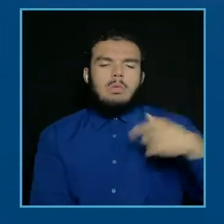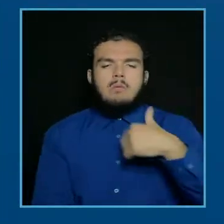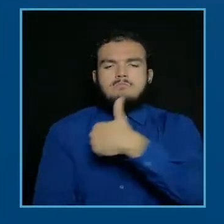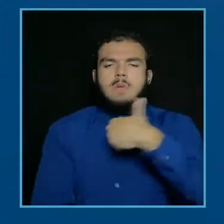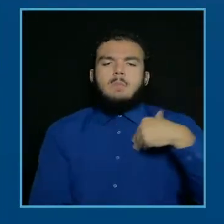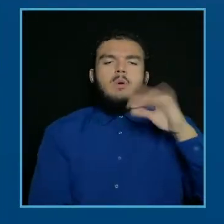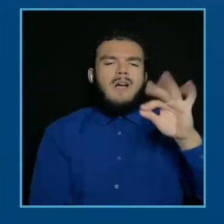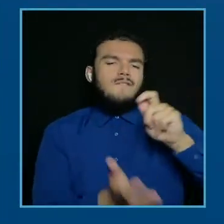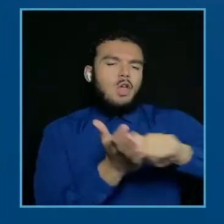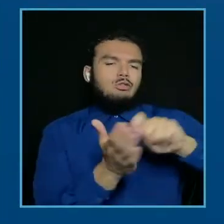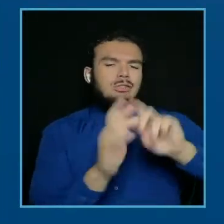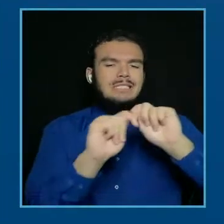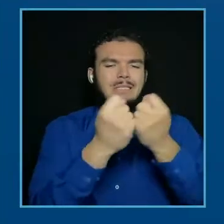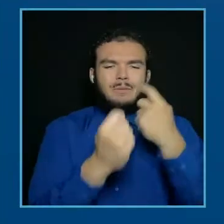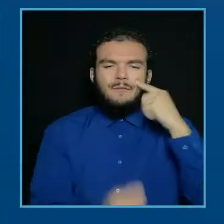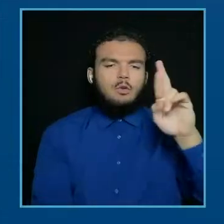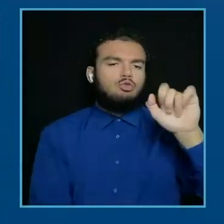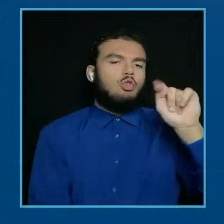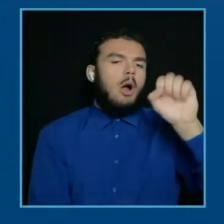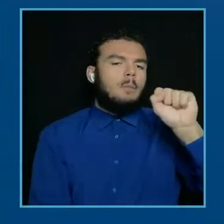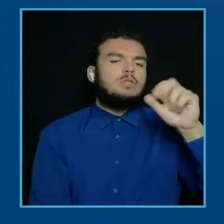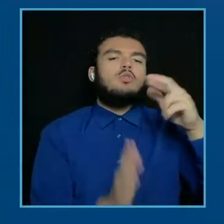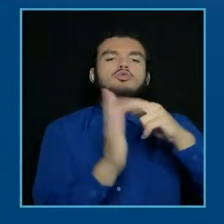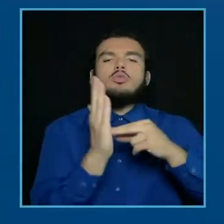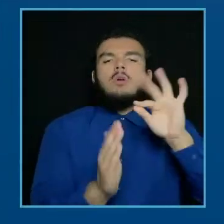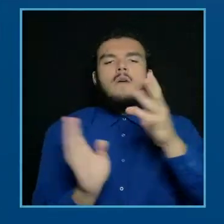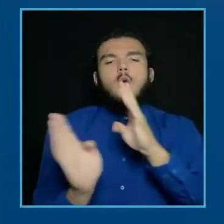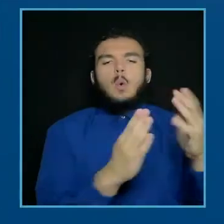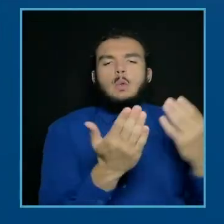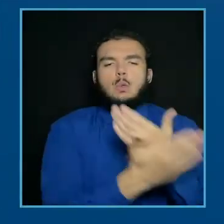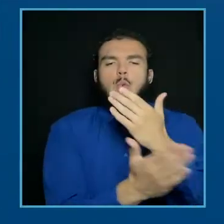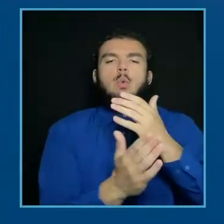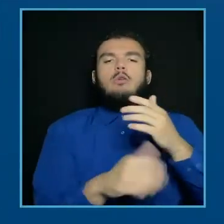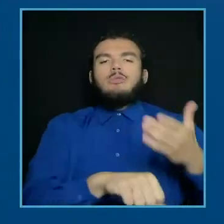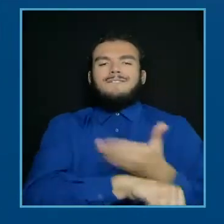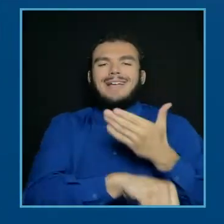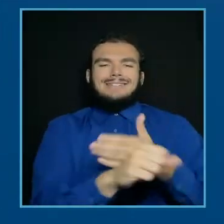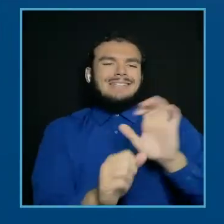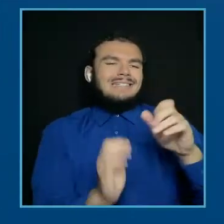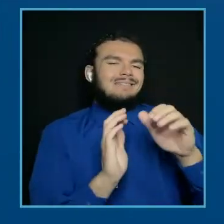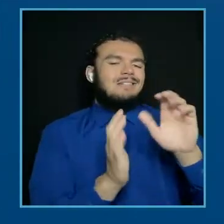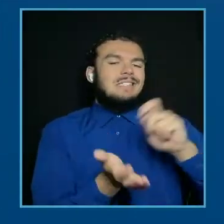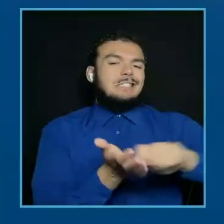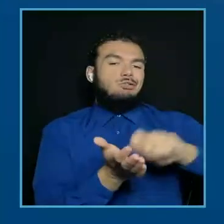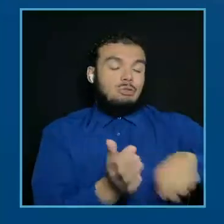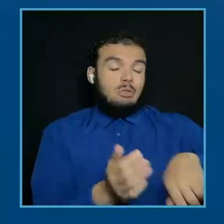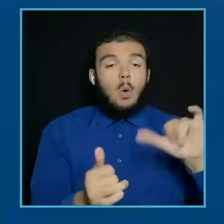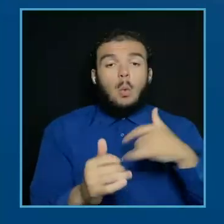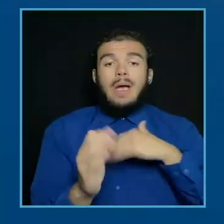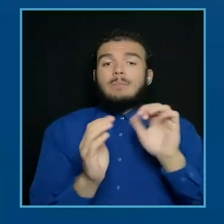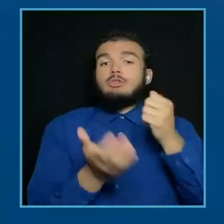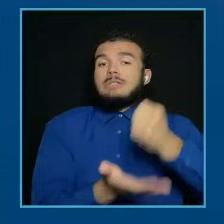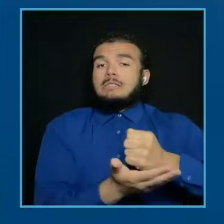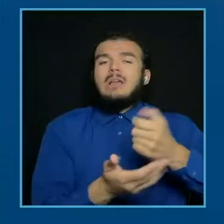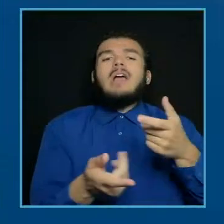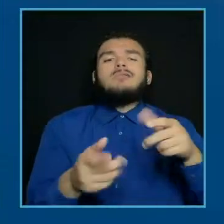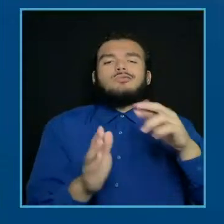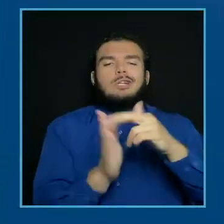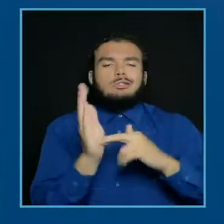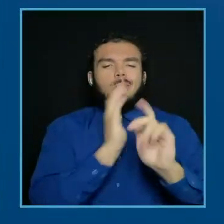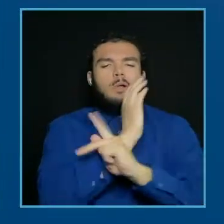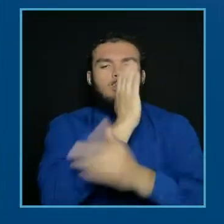authorship team of Robert's Rules of Order newly revised. I'm also credentialed as a professional registered parliamentarian by the